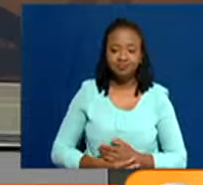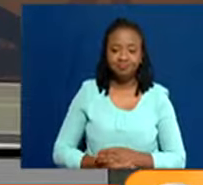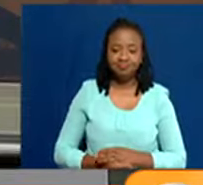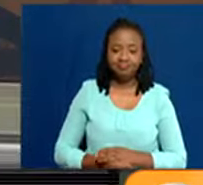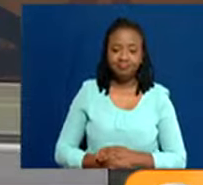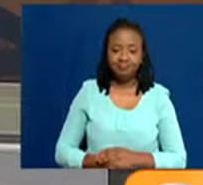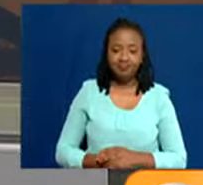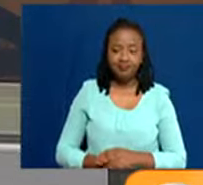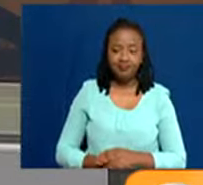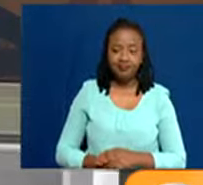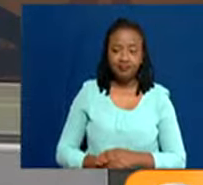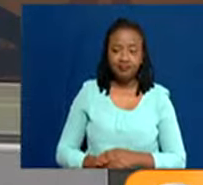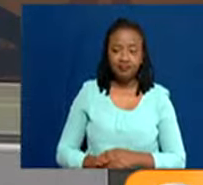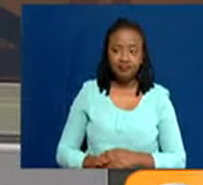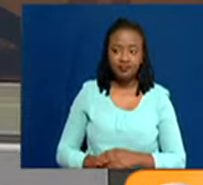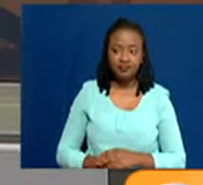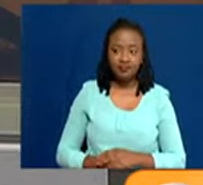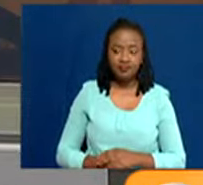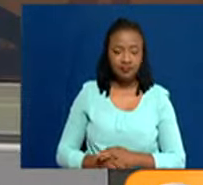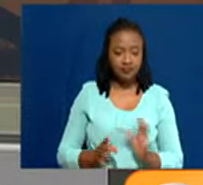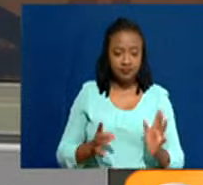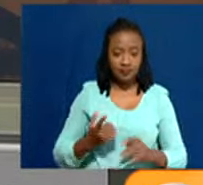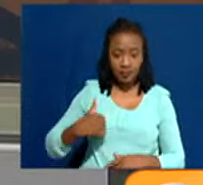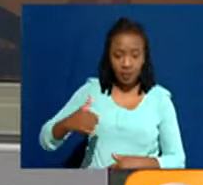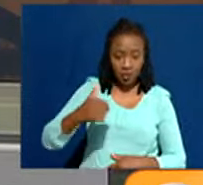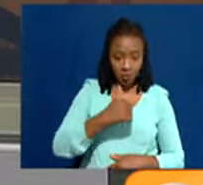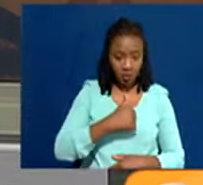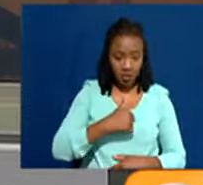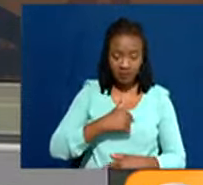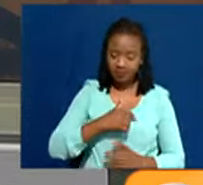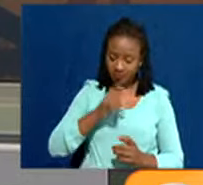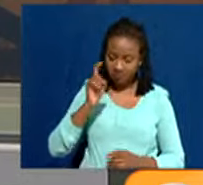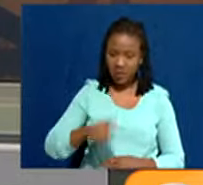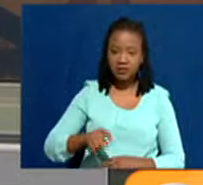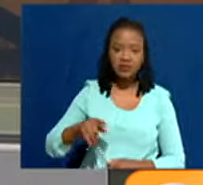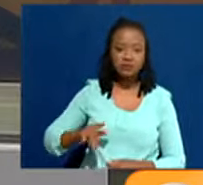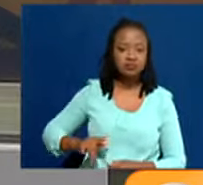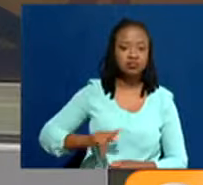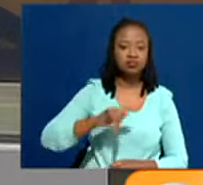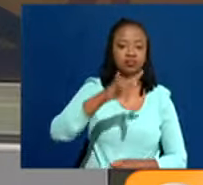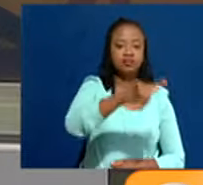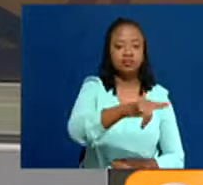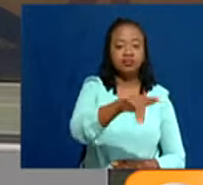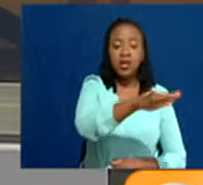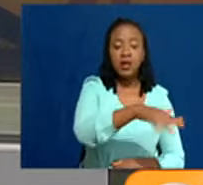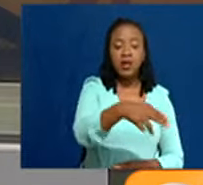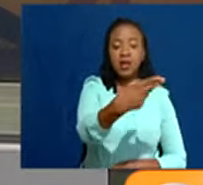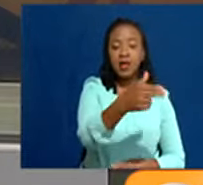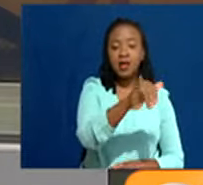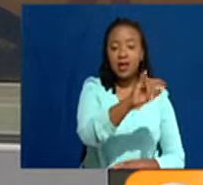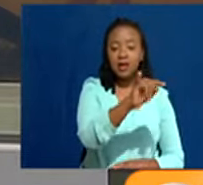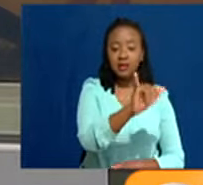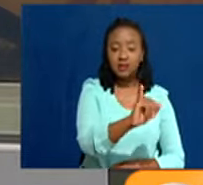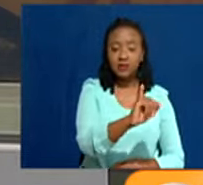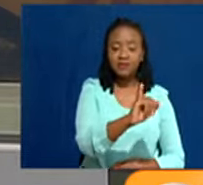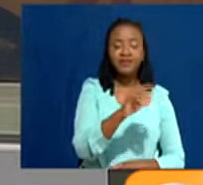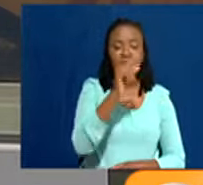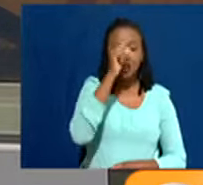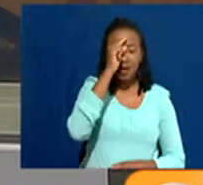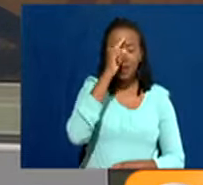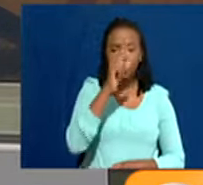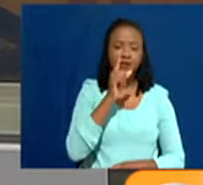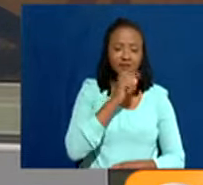There is no turning back. We are going to Haiti. President William Ruto has tonight affirmed the country's commitment to deploy